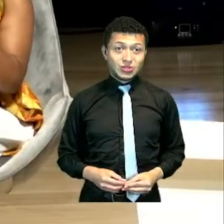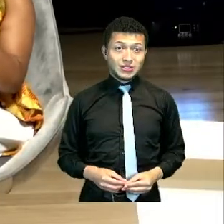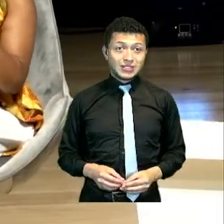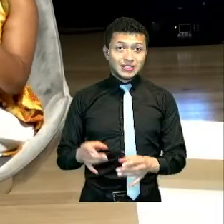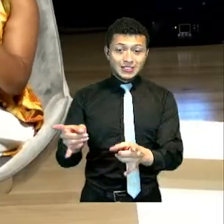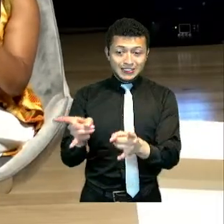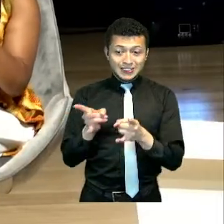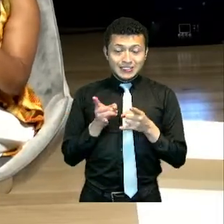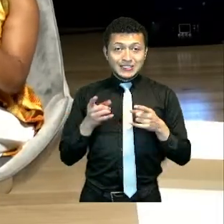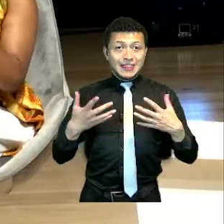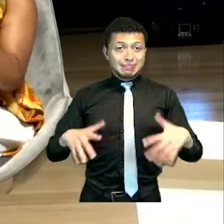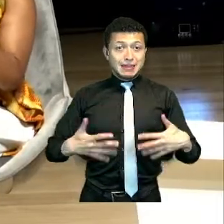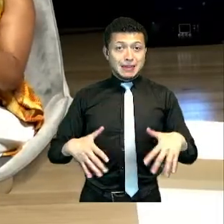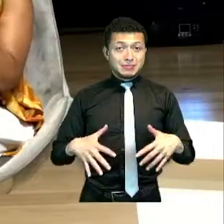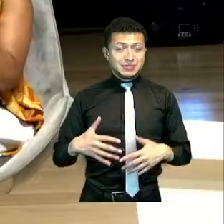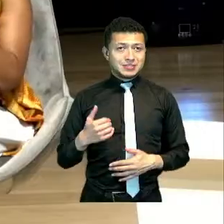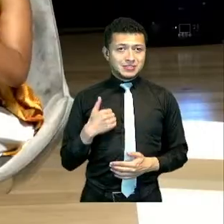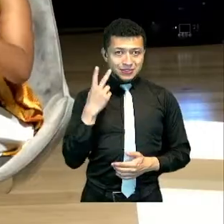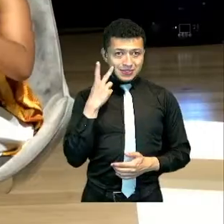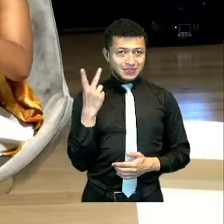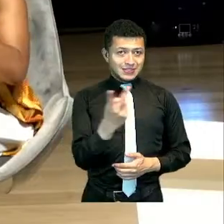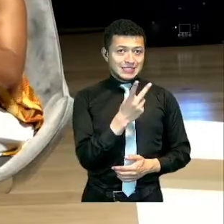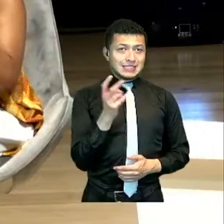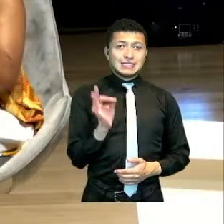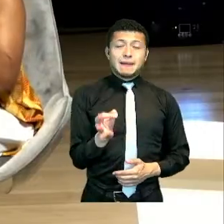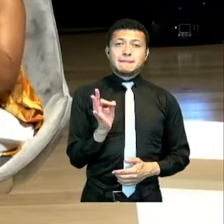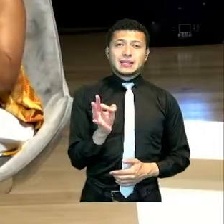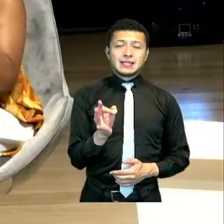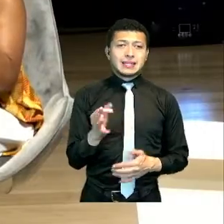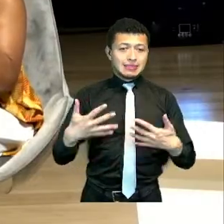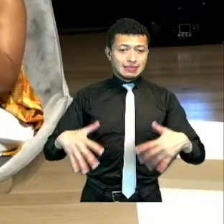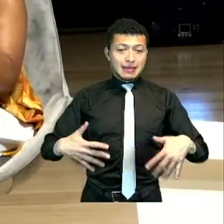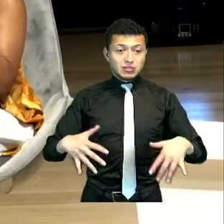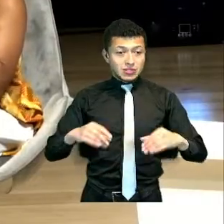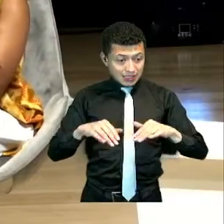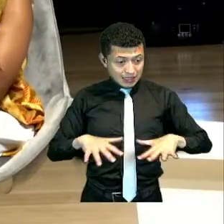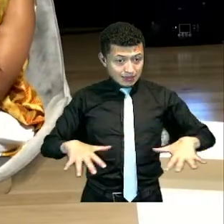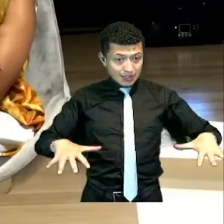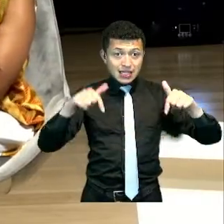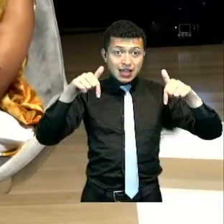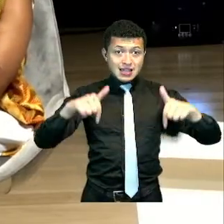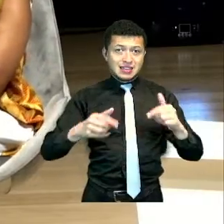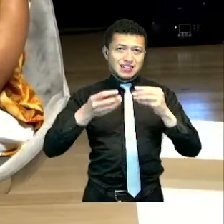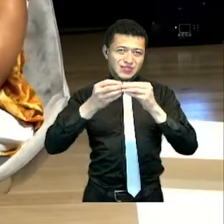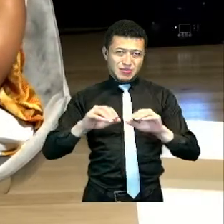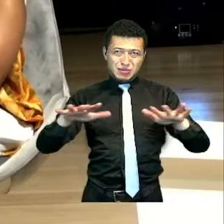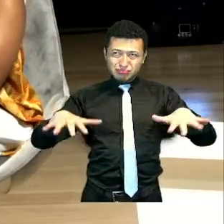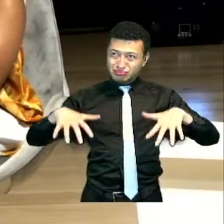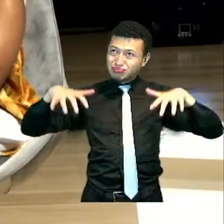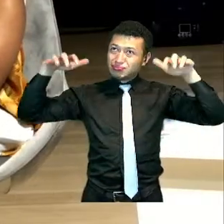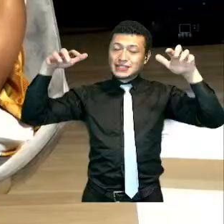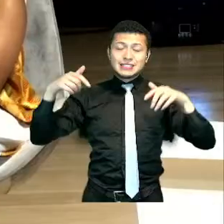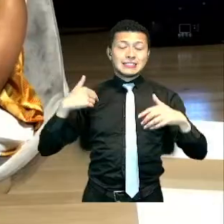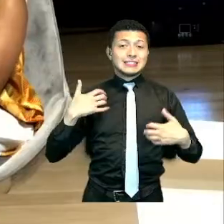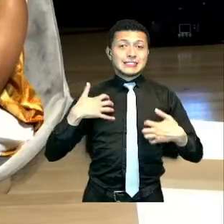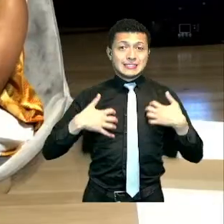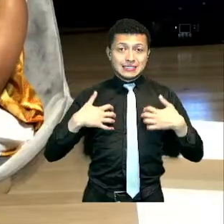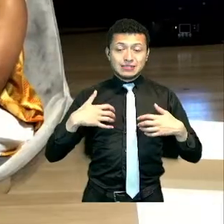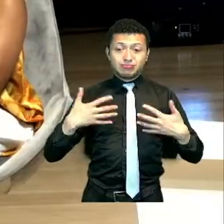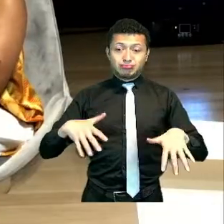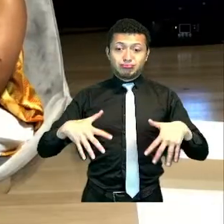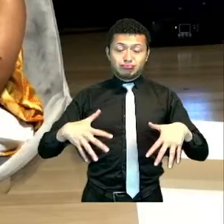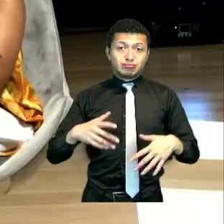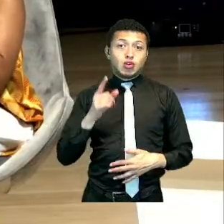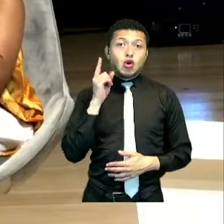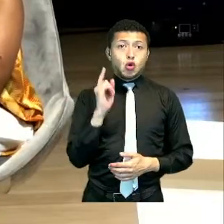I'm glad to see how we have changed over the years. And I'm always nervous to speak